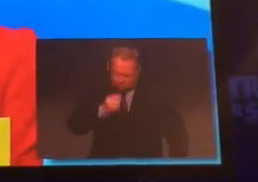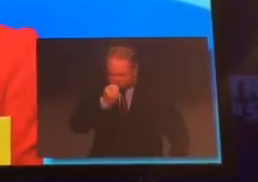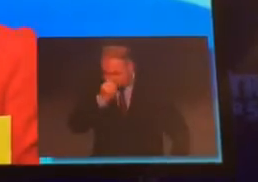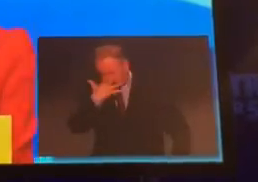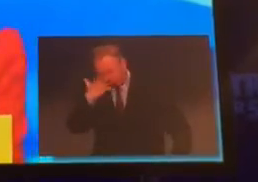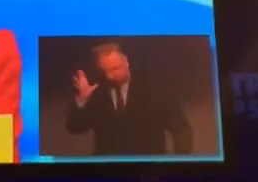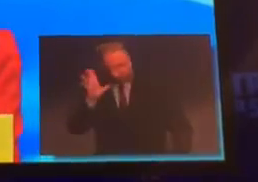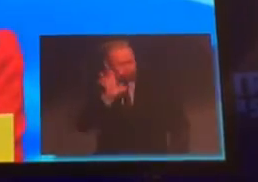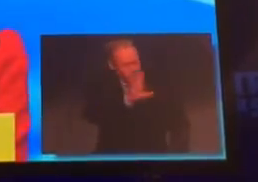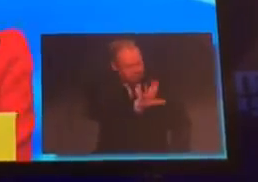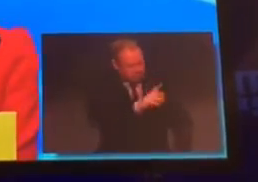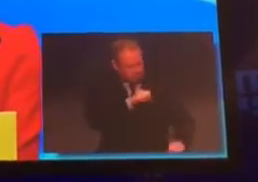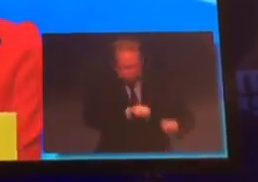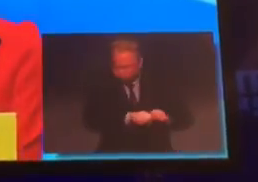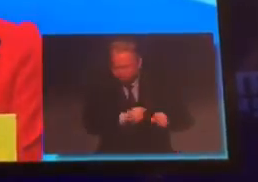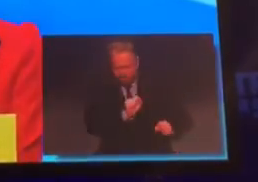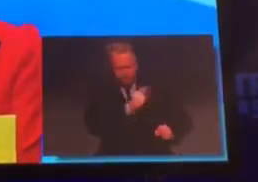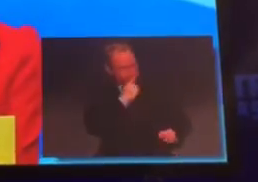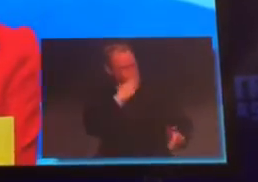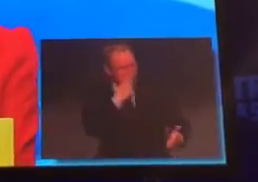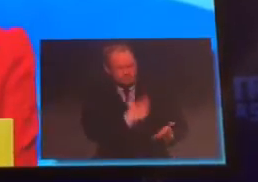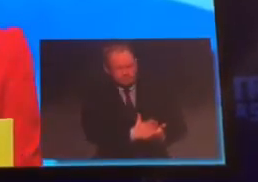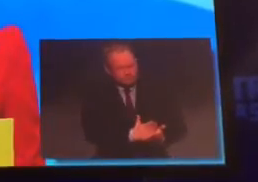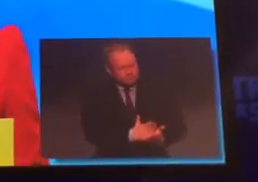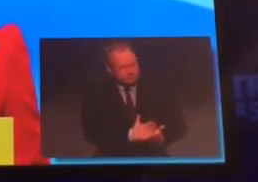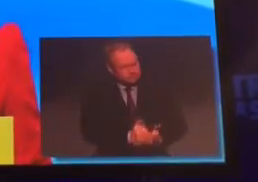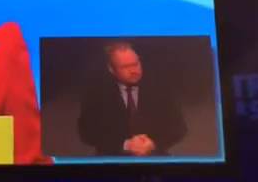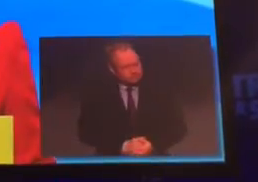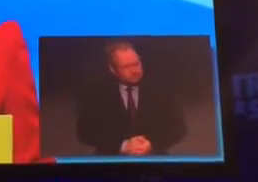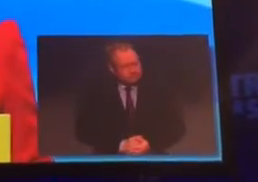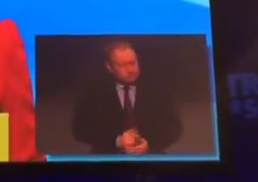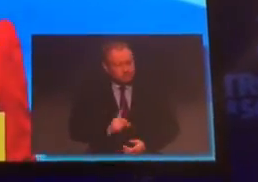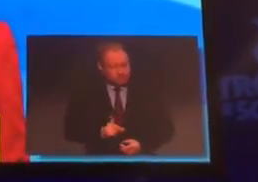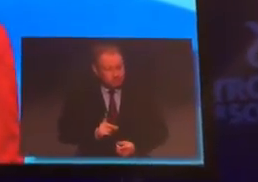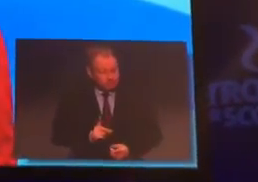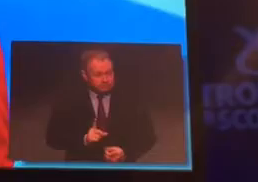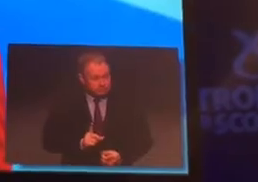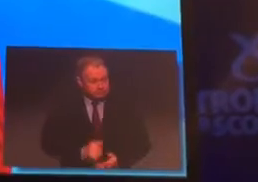to renege on the vow they made to Scotland. But we